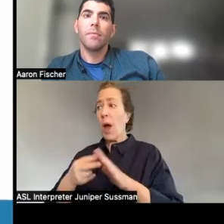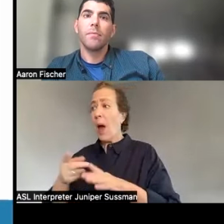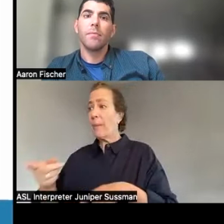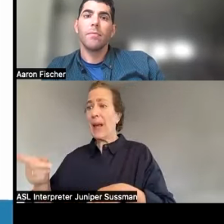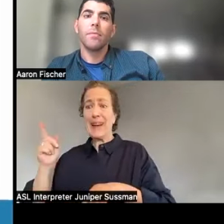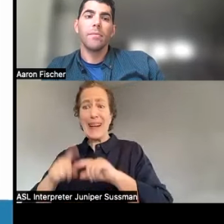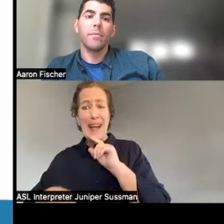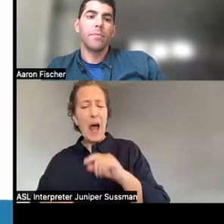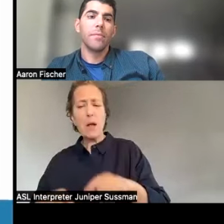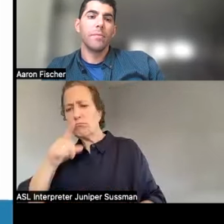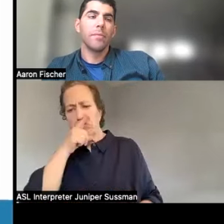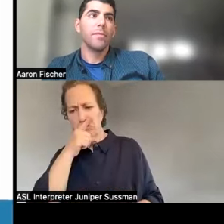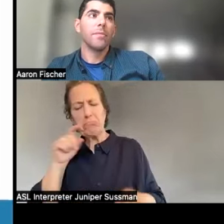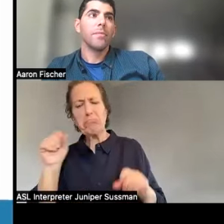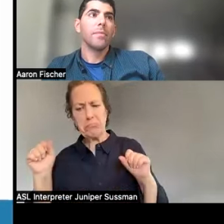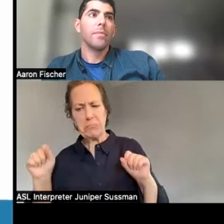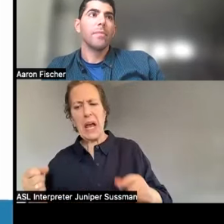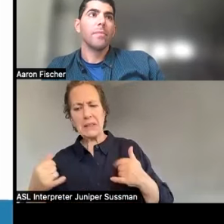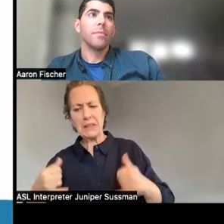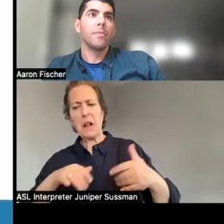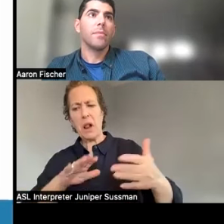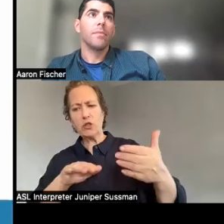by responding to these requests.